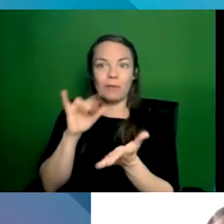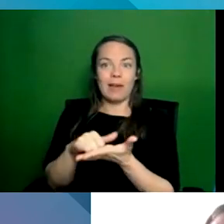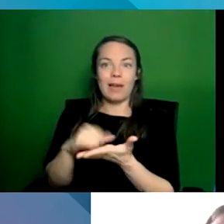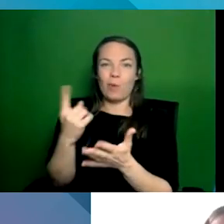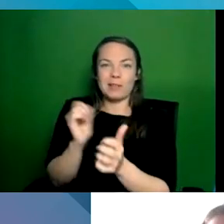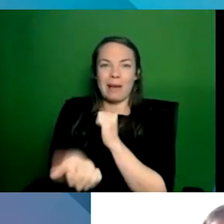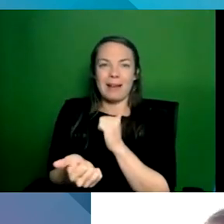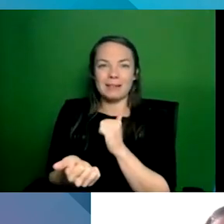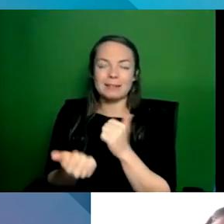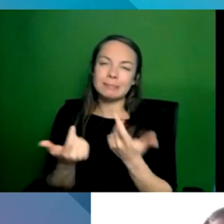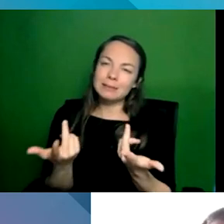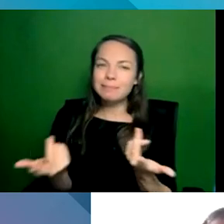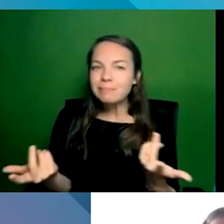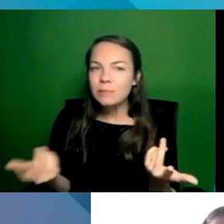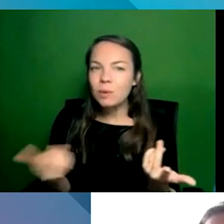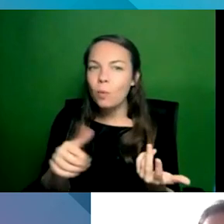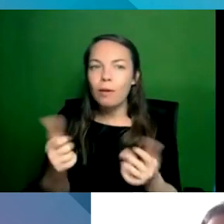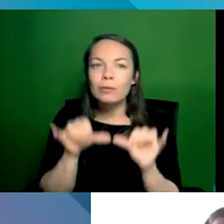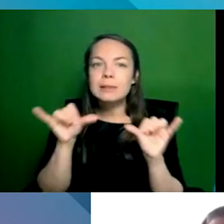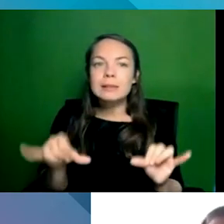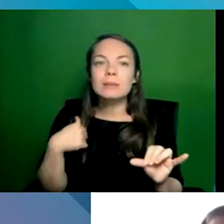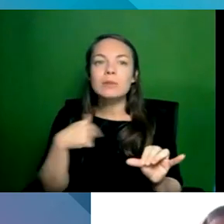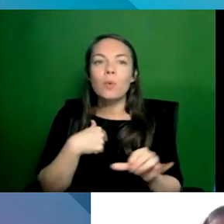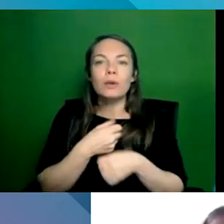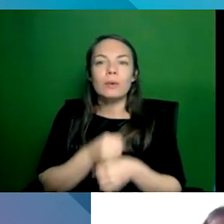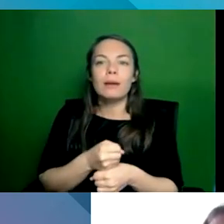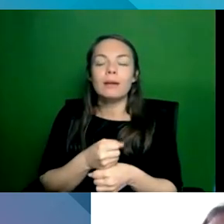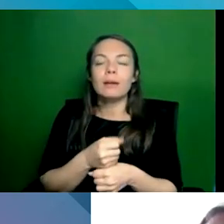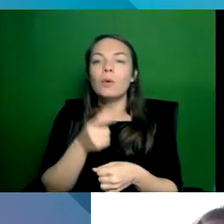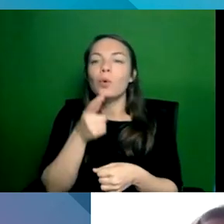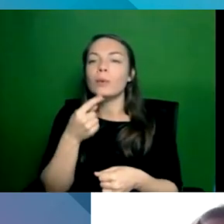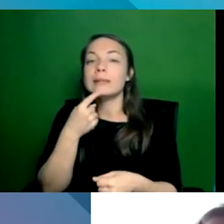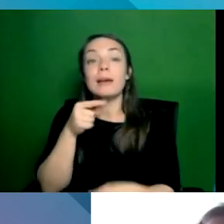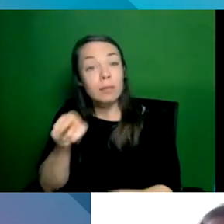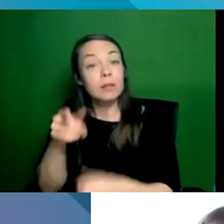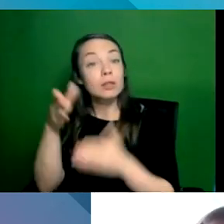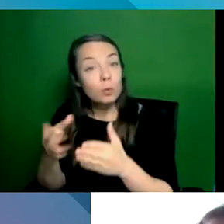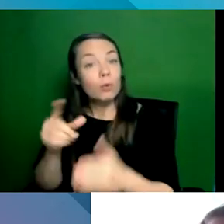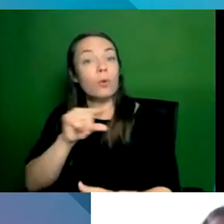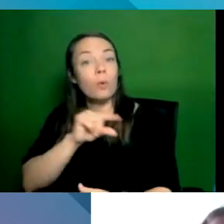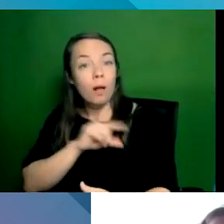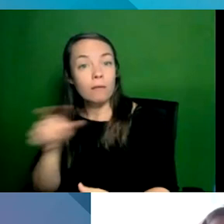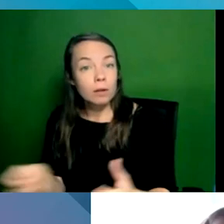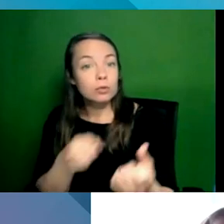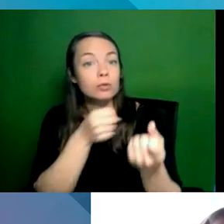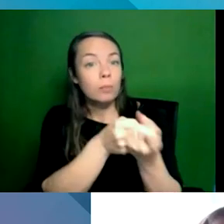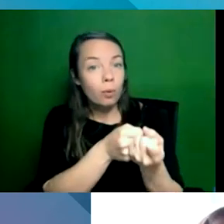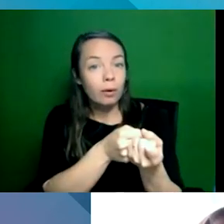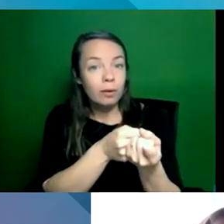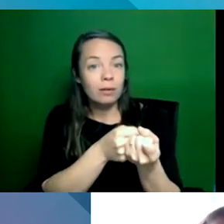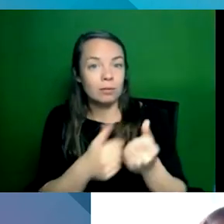right? So what other systems are we creating? Who are we saying is qualified to support and do these things?